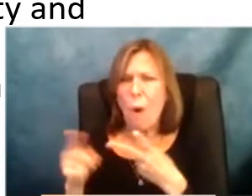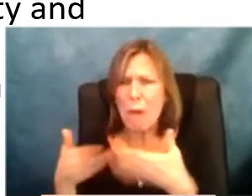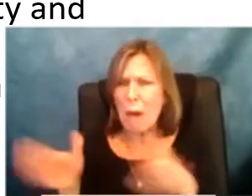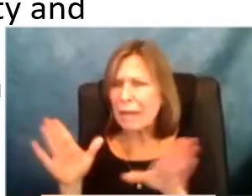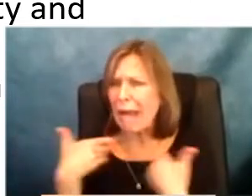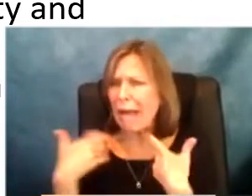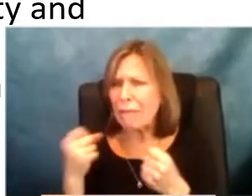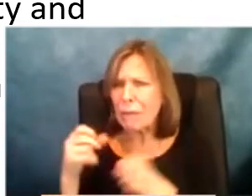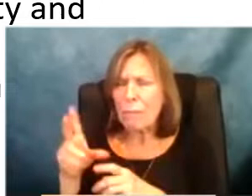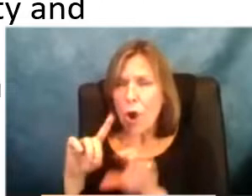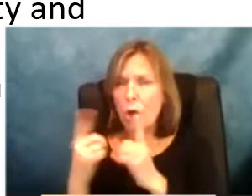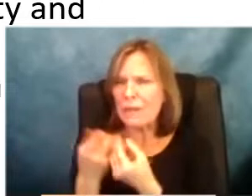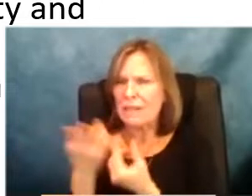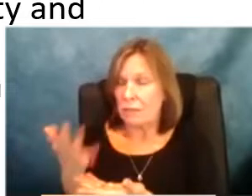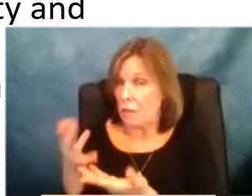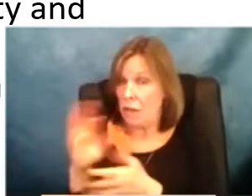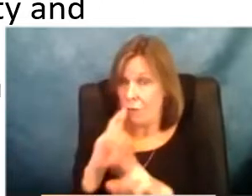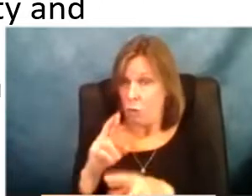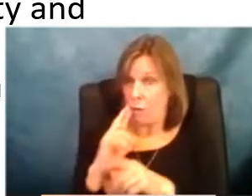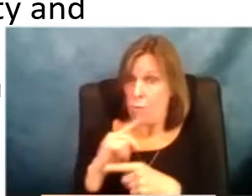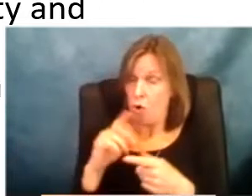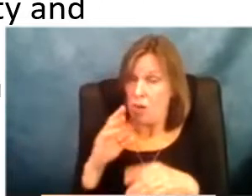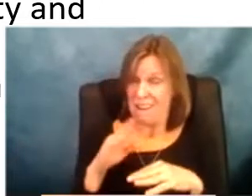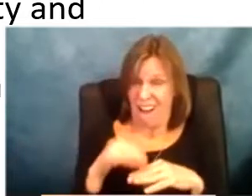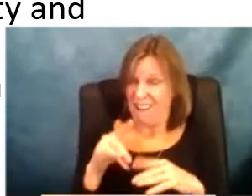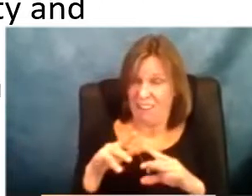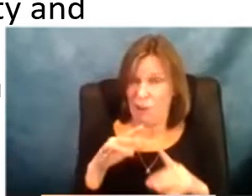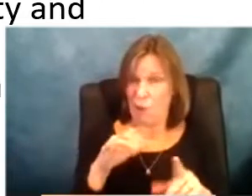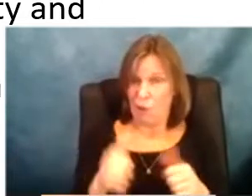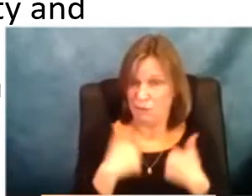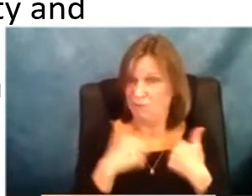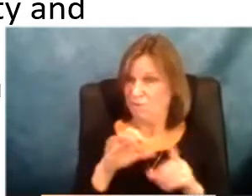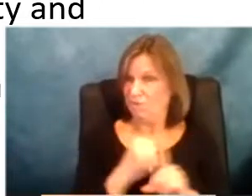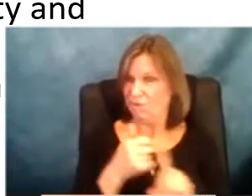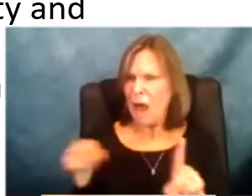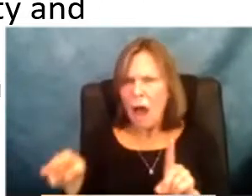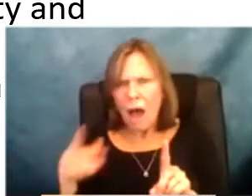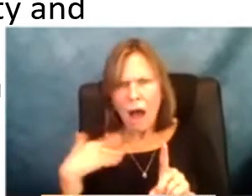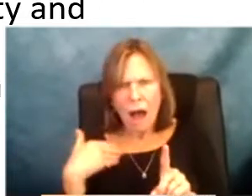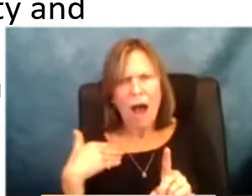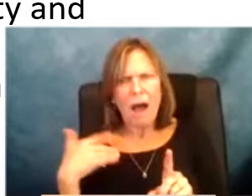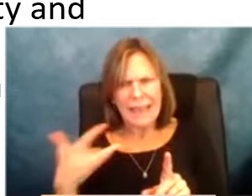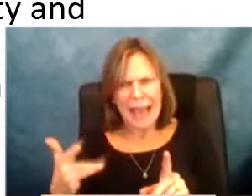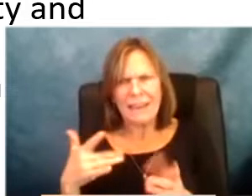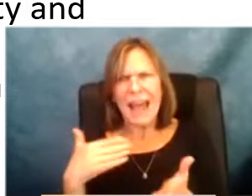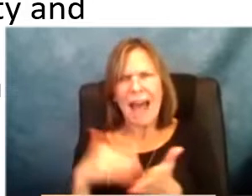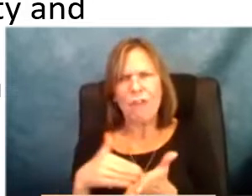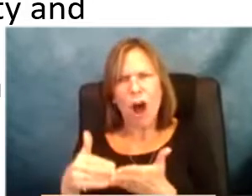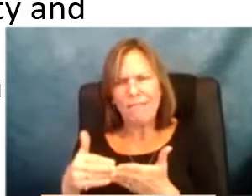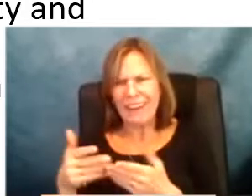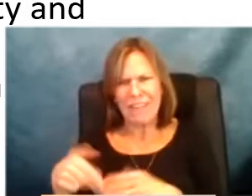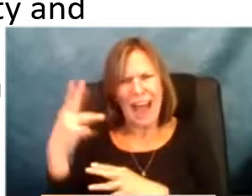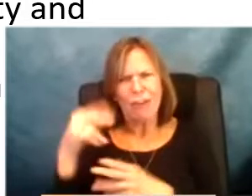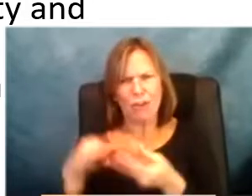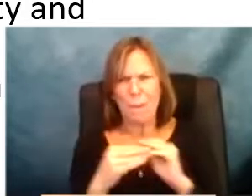they're reporting on congregate settings, will often have much higher numbers actually and more facilities than the CMS